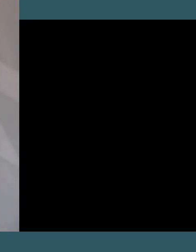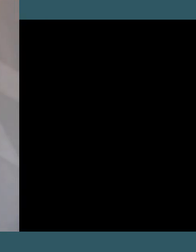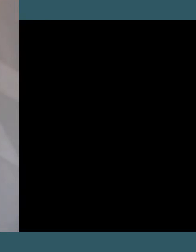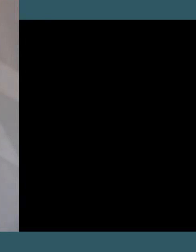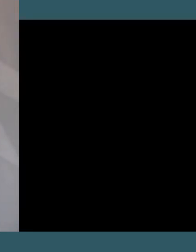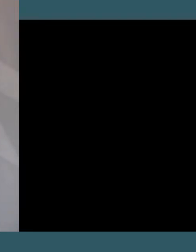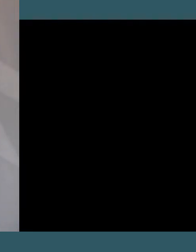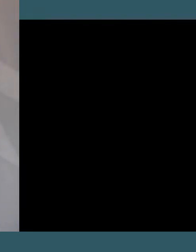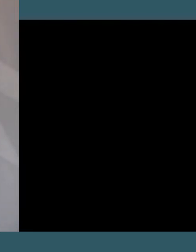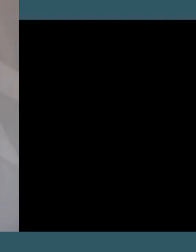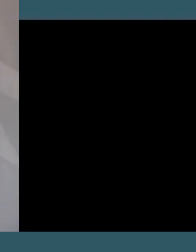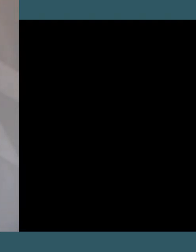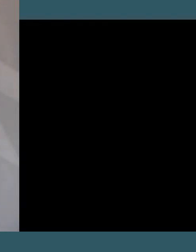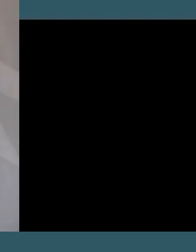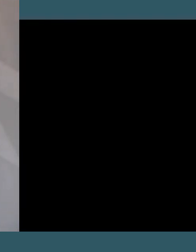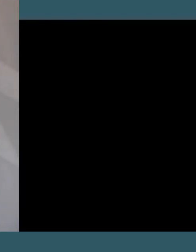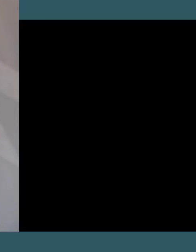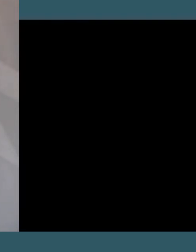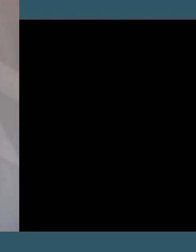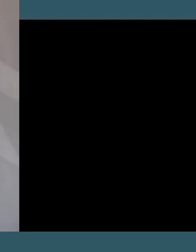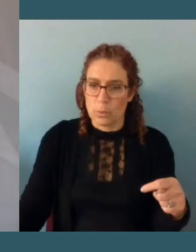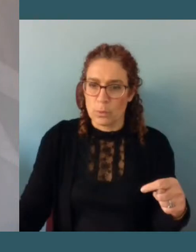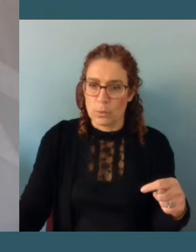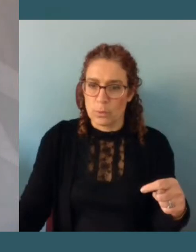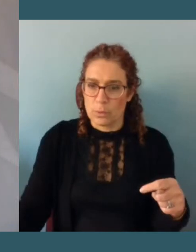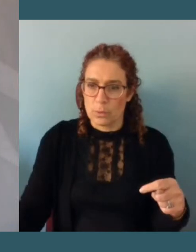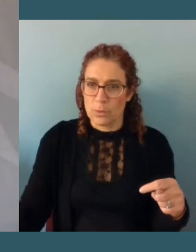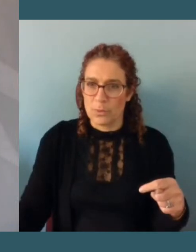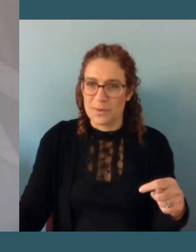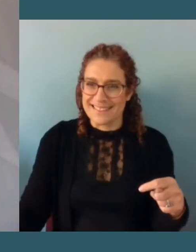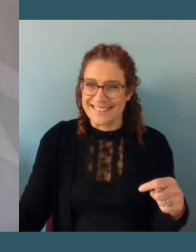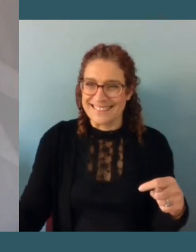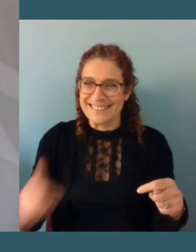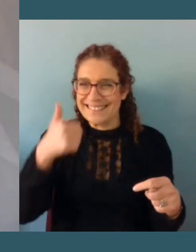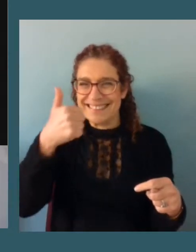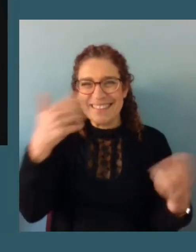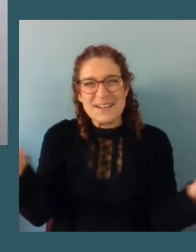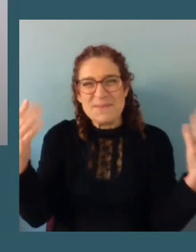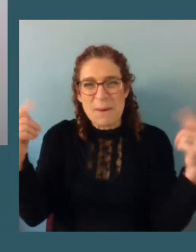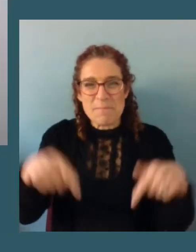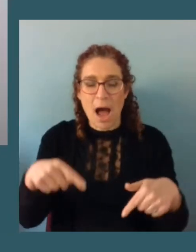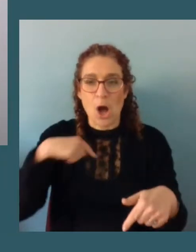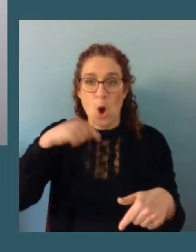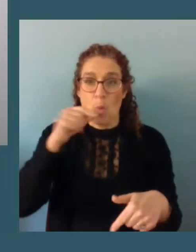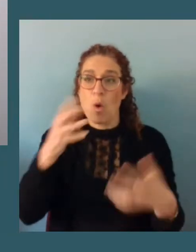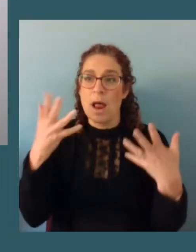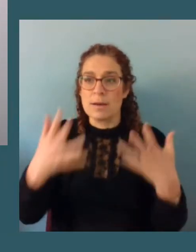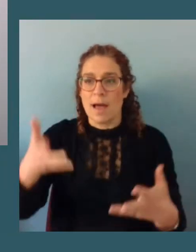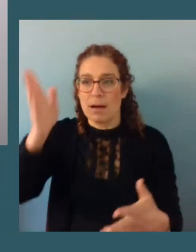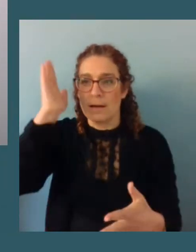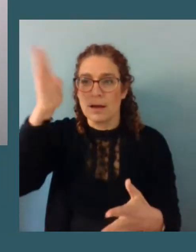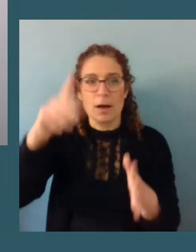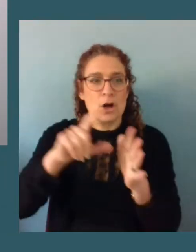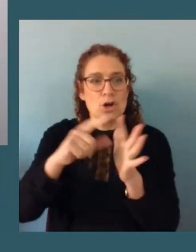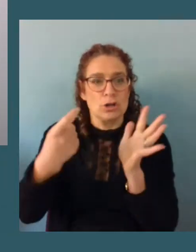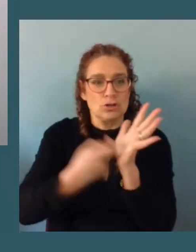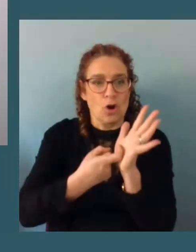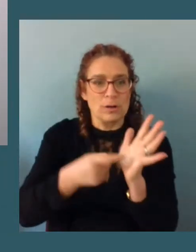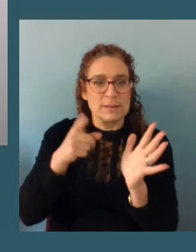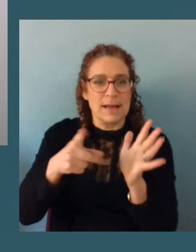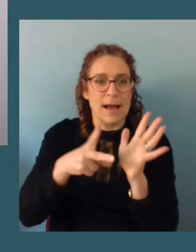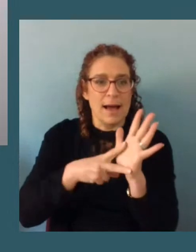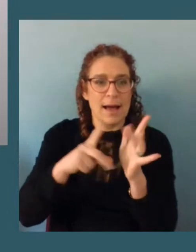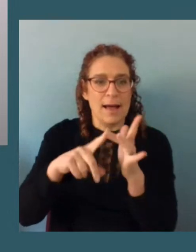quickly on to present our next talk. We have the pleasure of having Dr. Vibha Sharma here today. She's